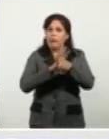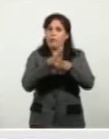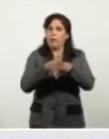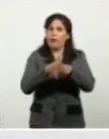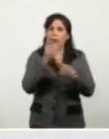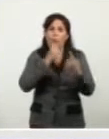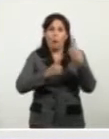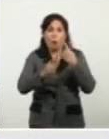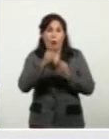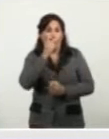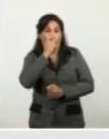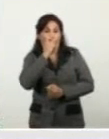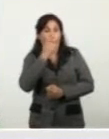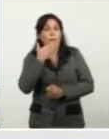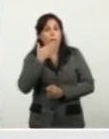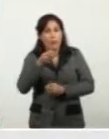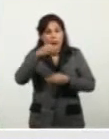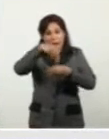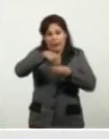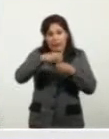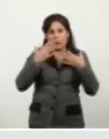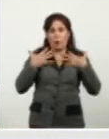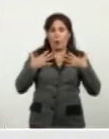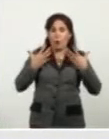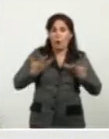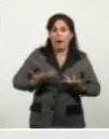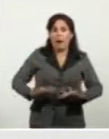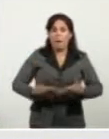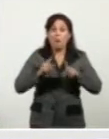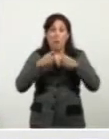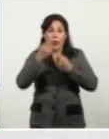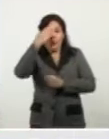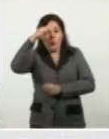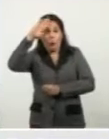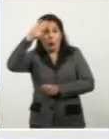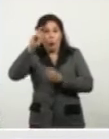male for an accumulative total of 1,038 cases.